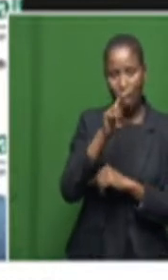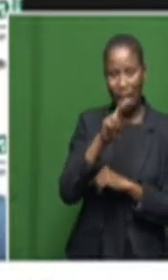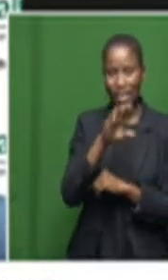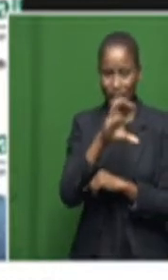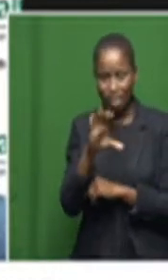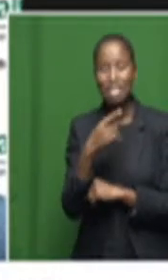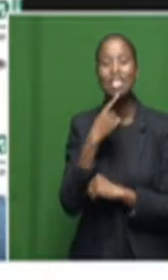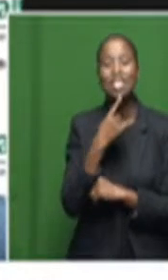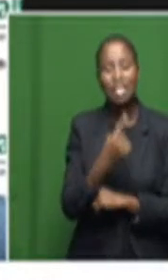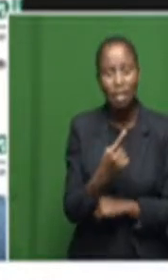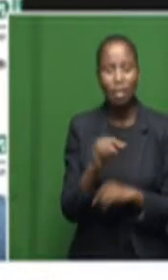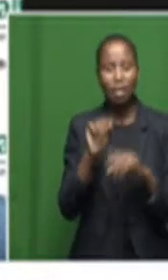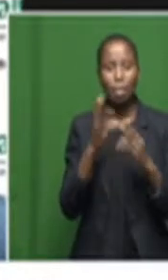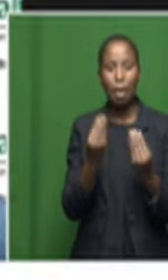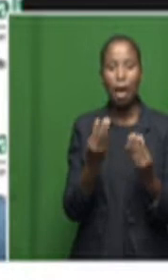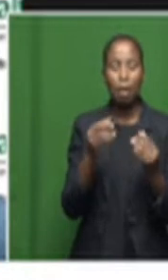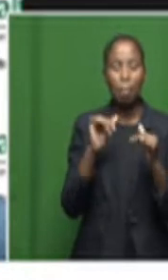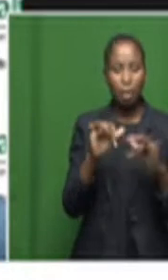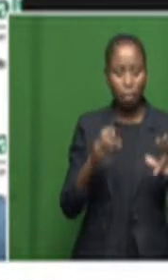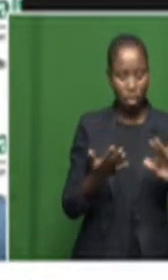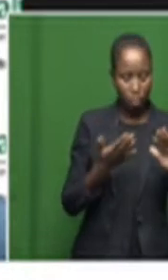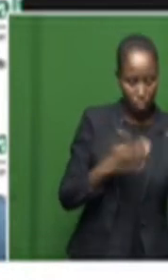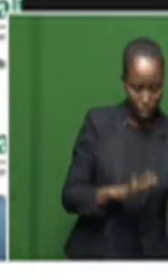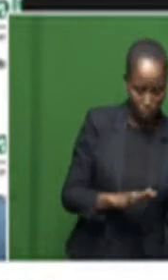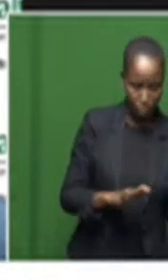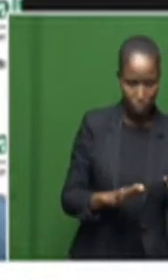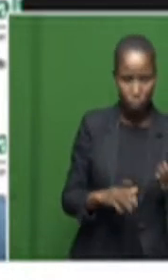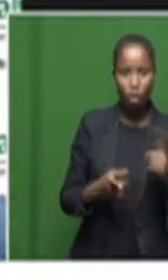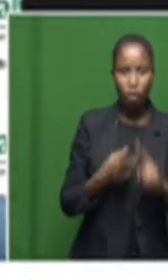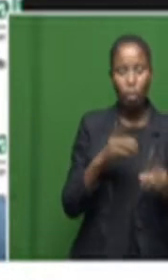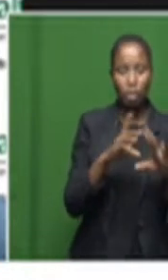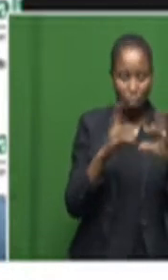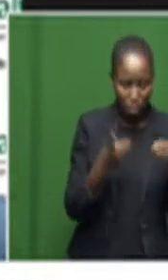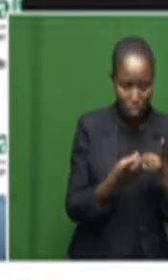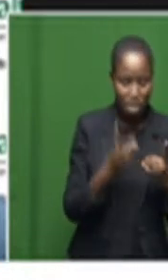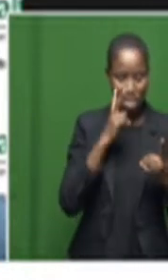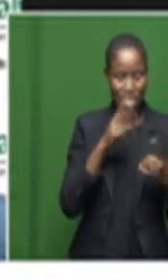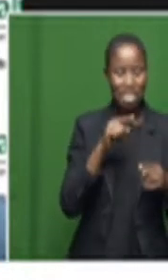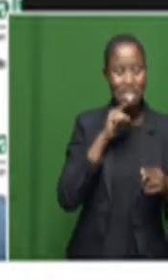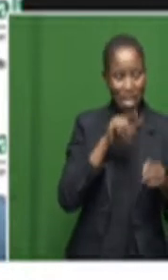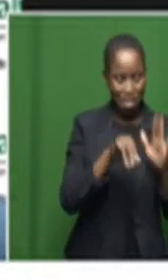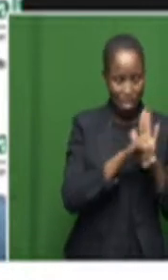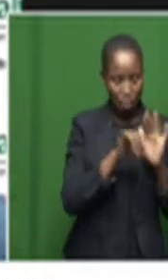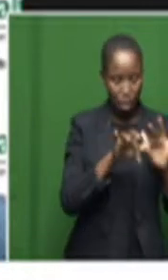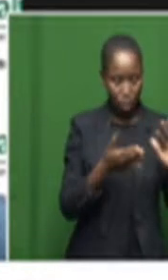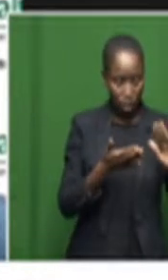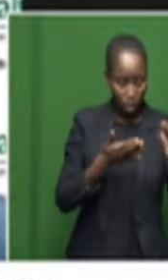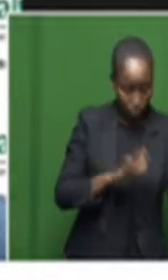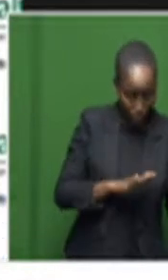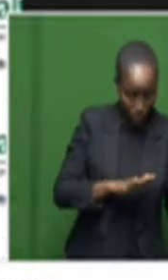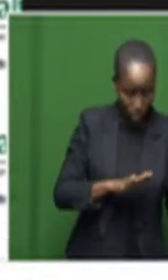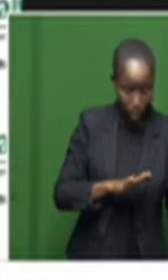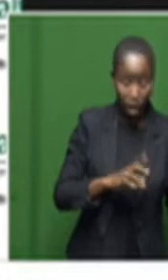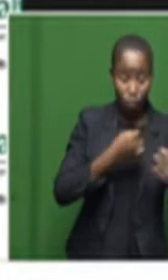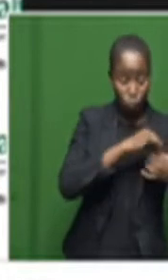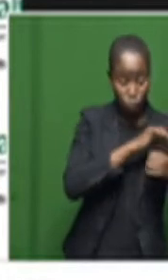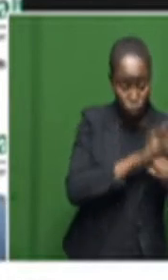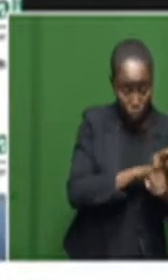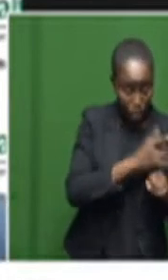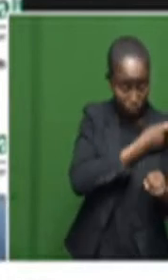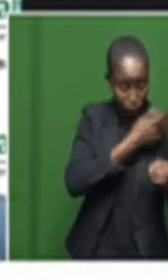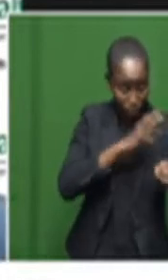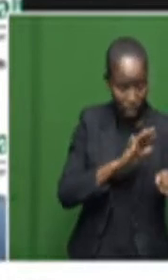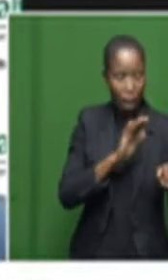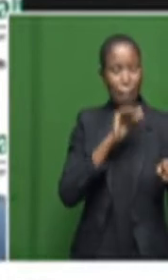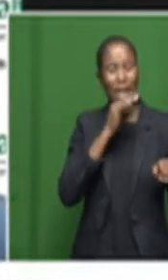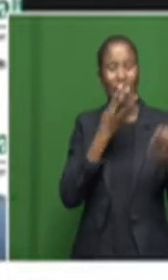of deaths that were reporting as the department could be more higher than the actual death. Meaning that there